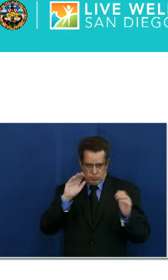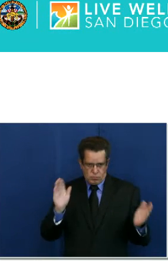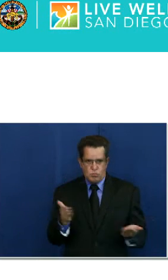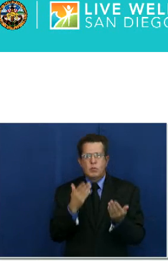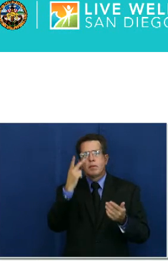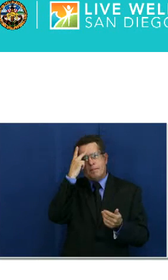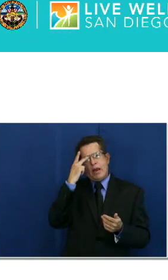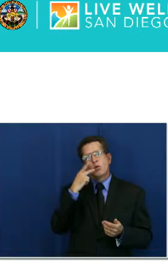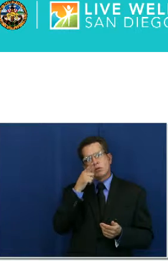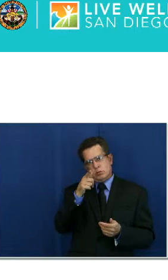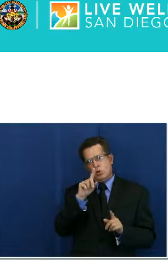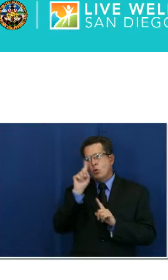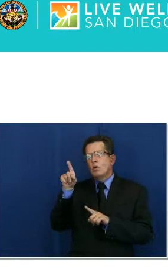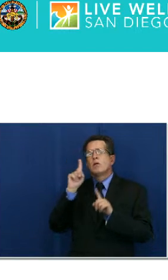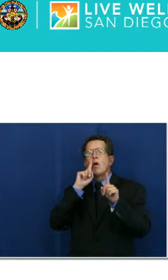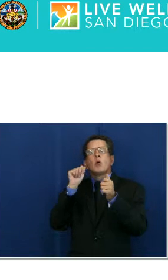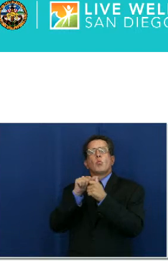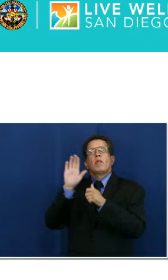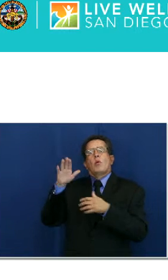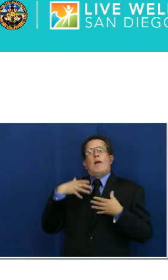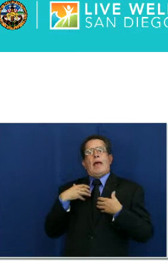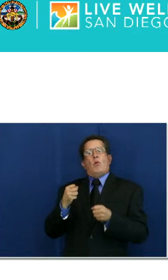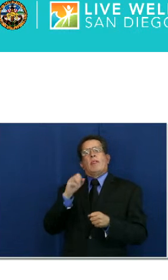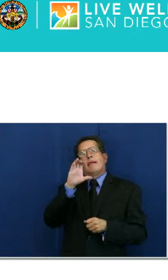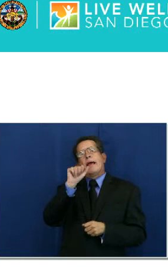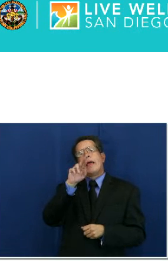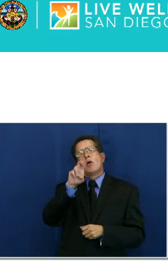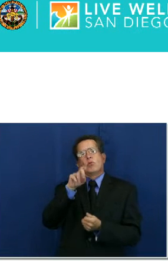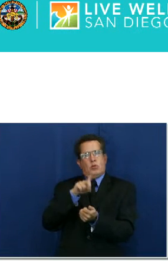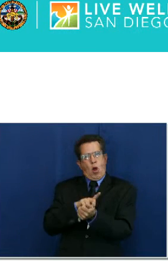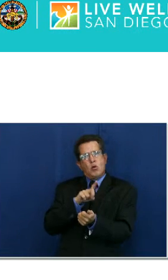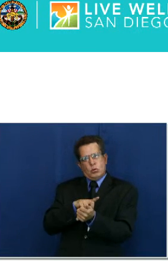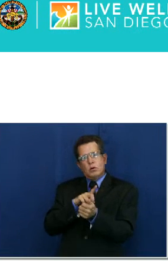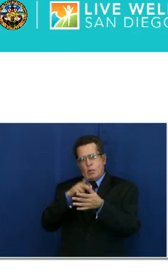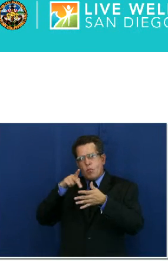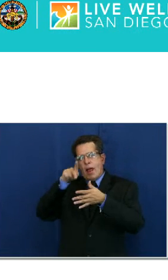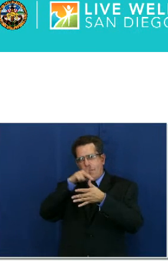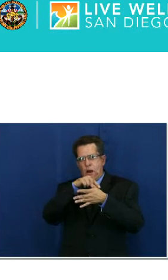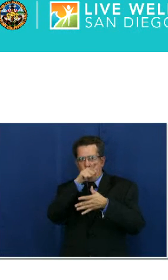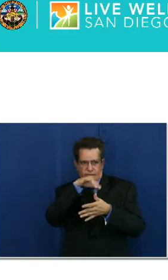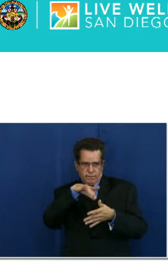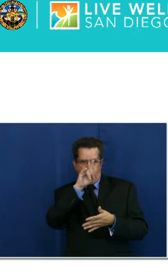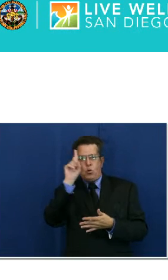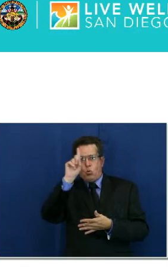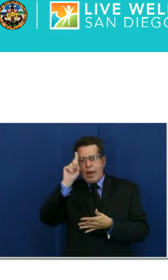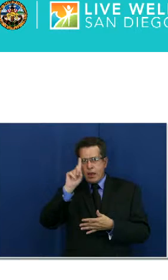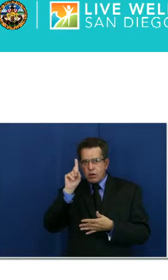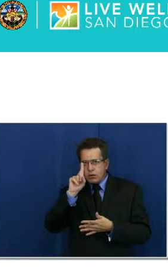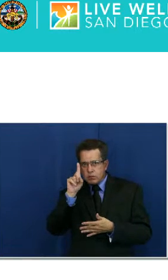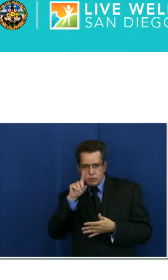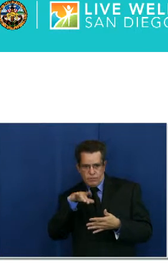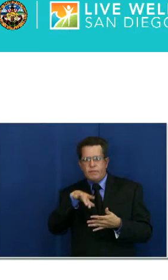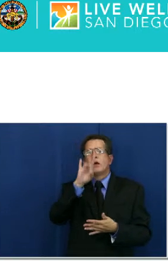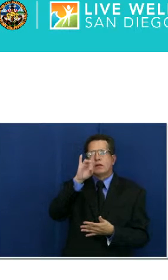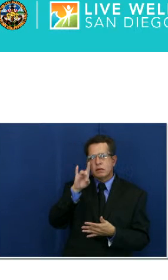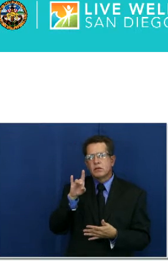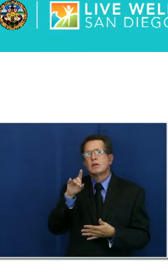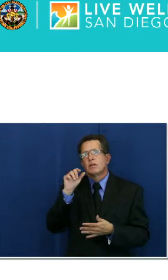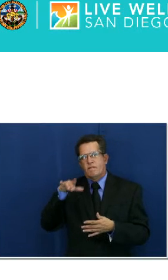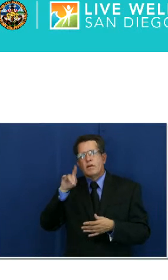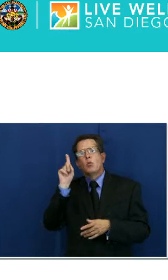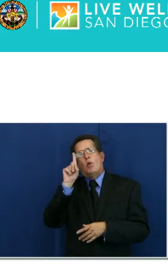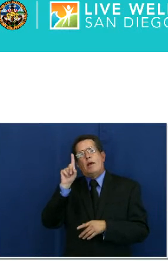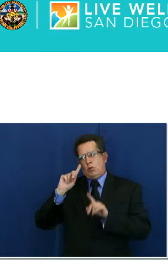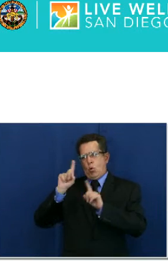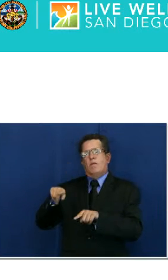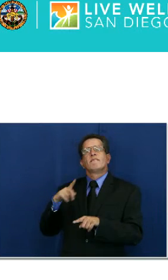to check with their healthcare provider. You could see from the screen where to access information if you're seeking to get information from the Rady